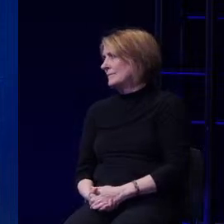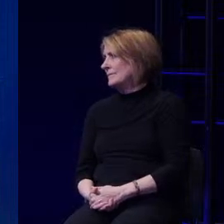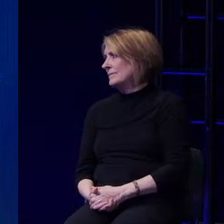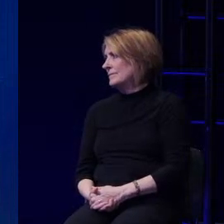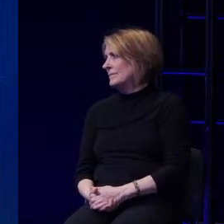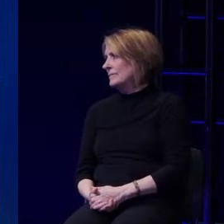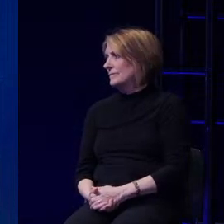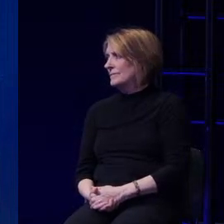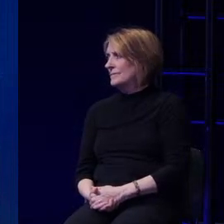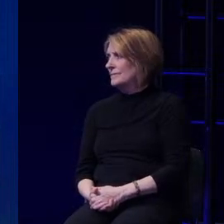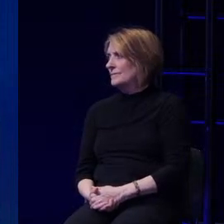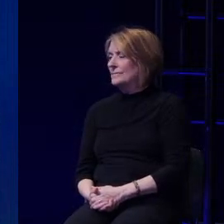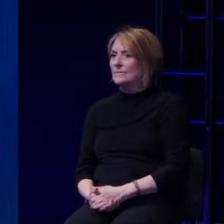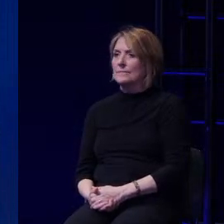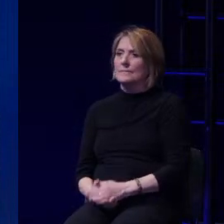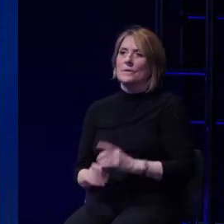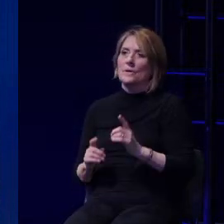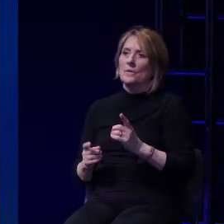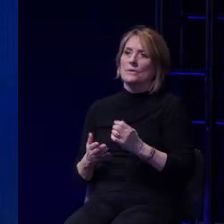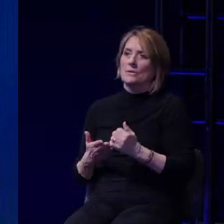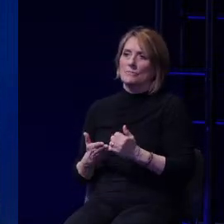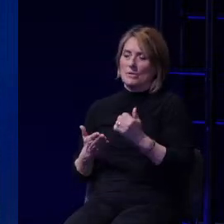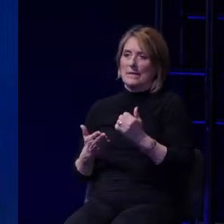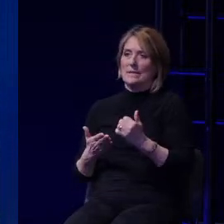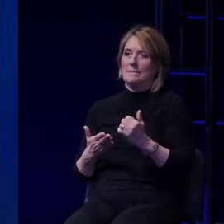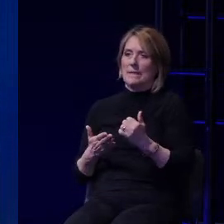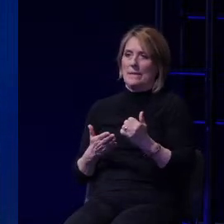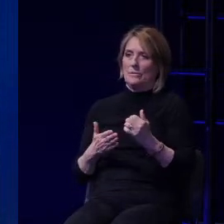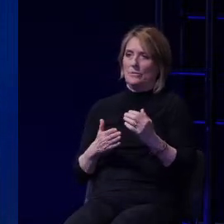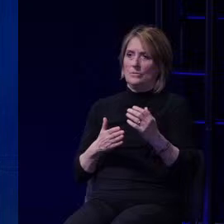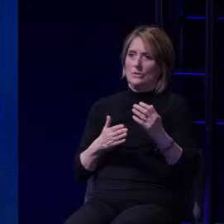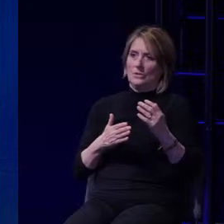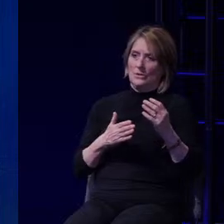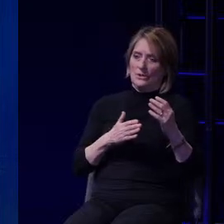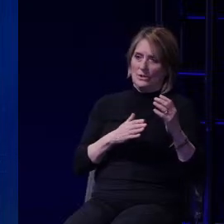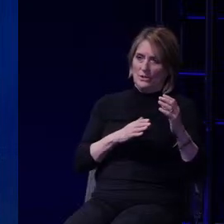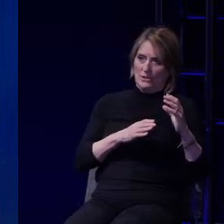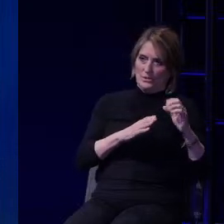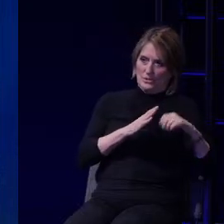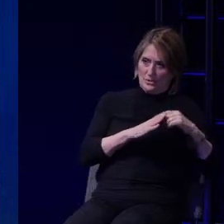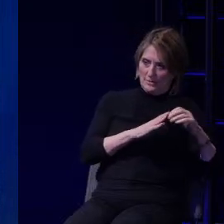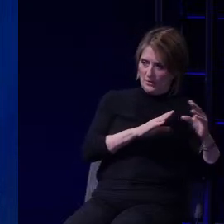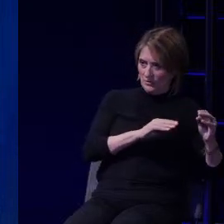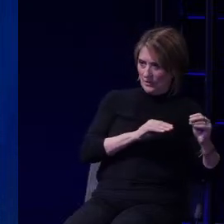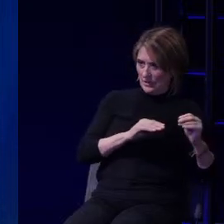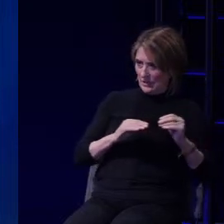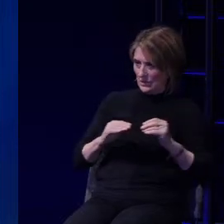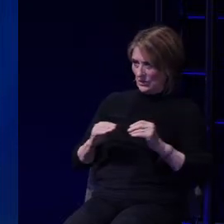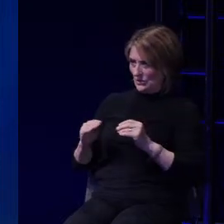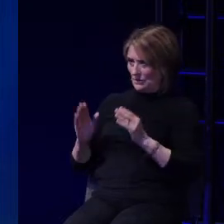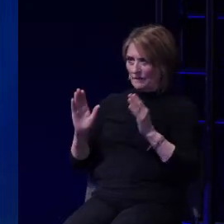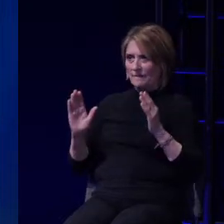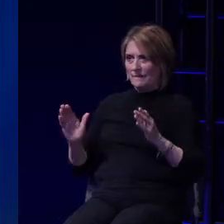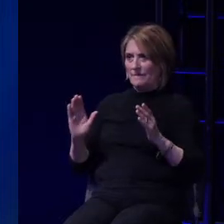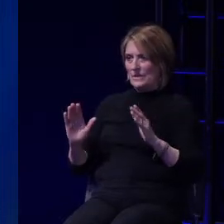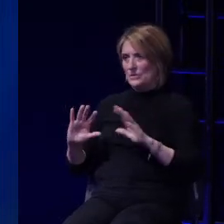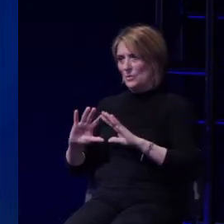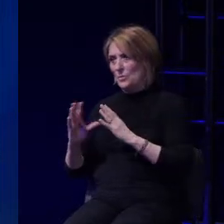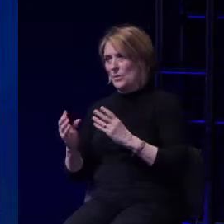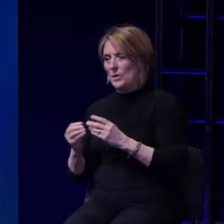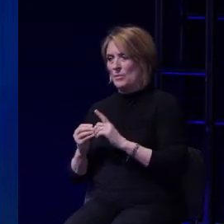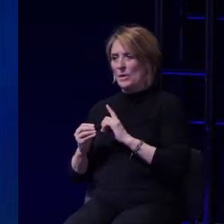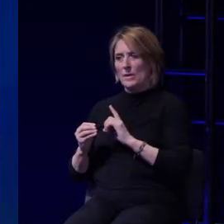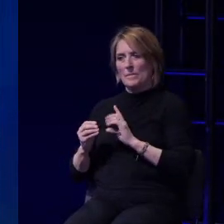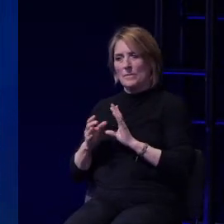what is so brilliant about the transition into the feature world is suddenly the